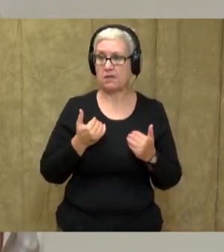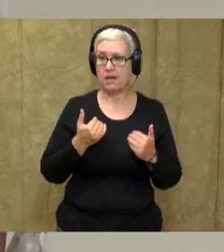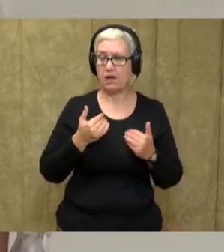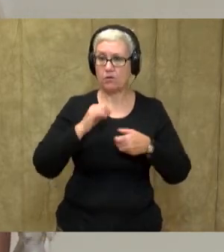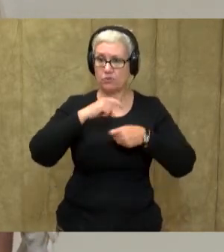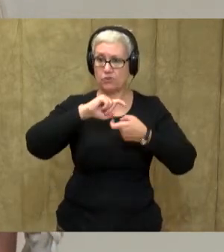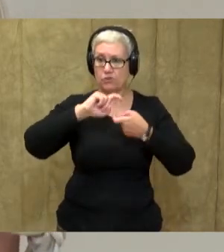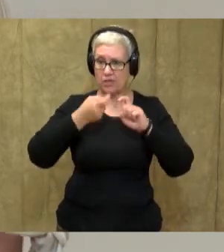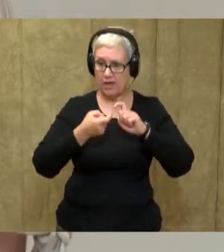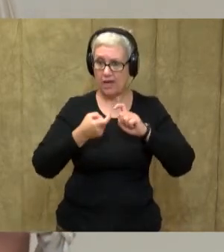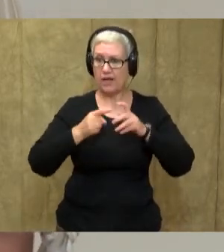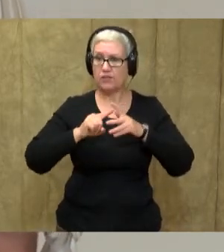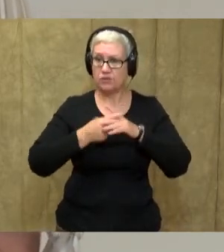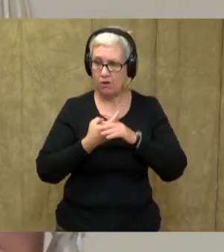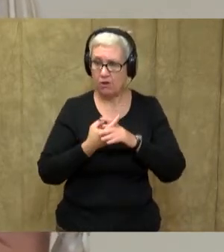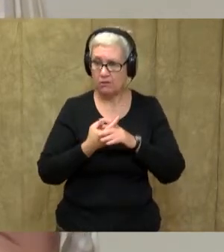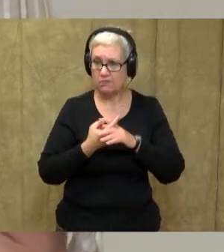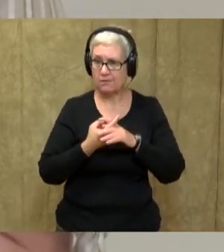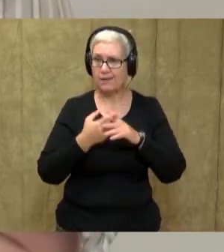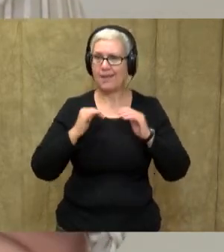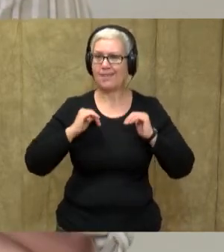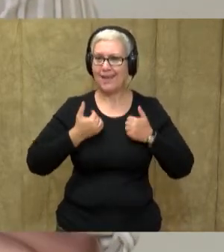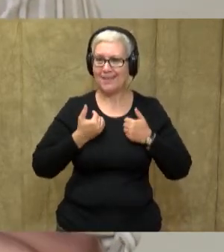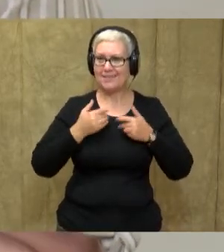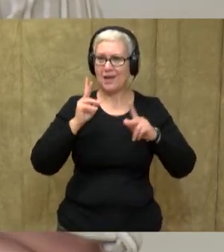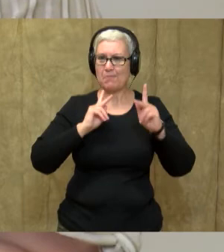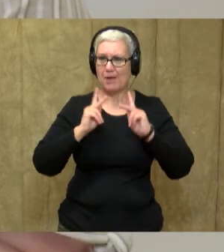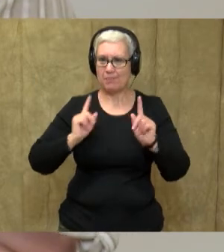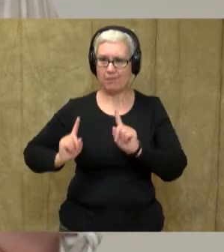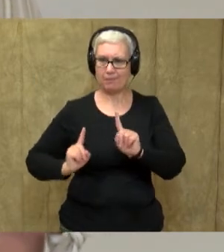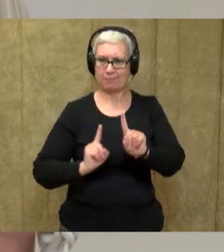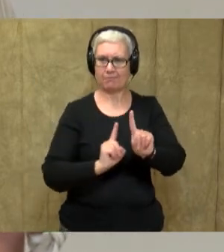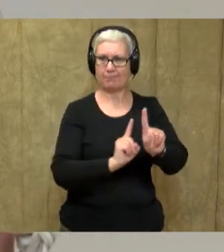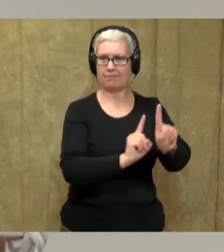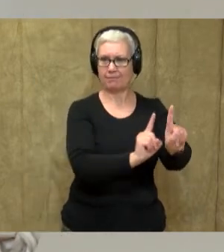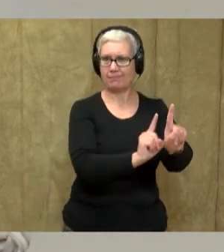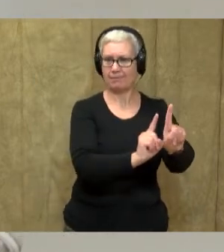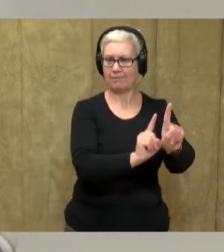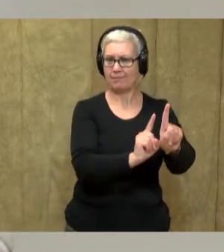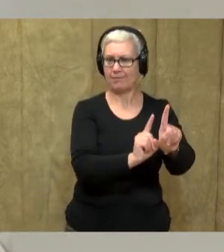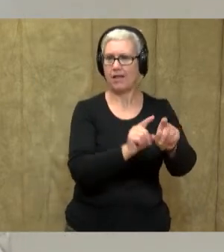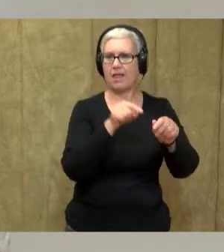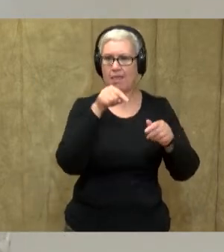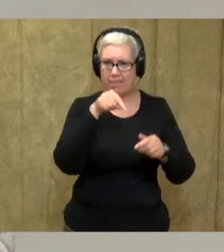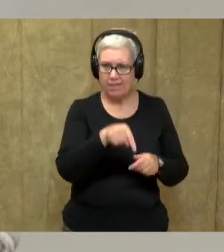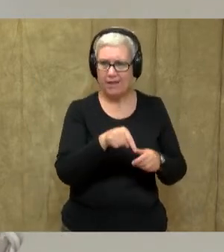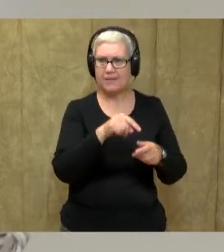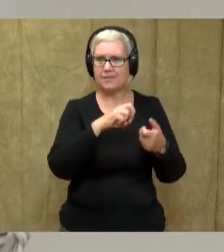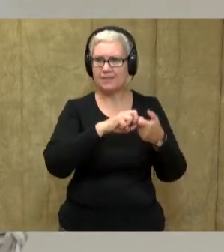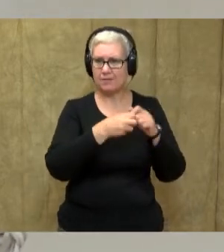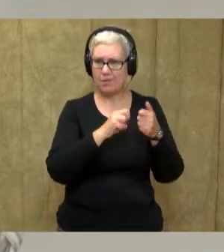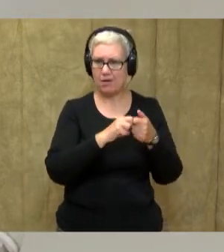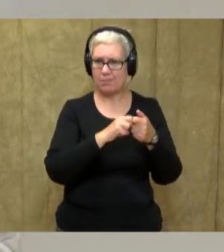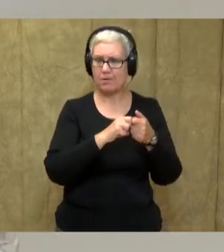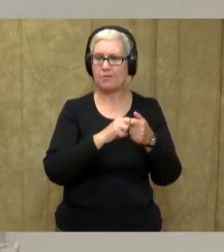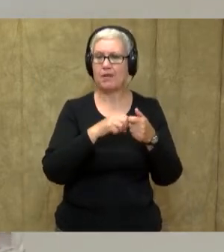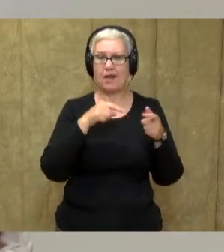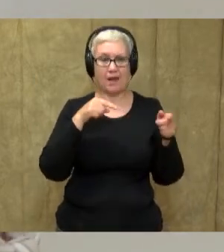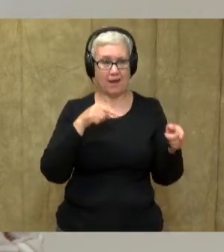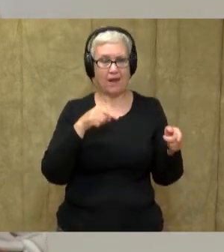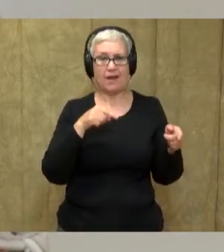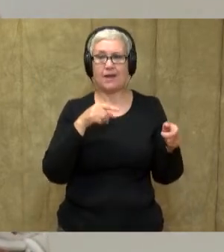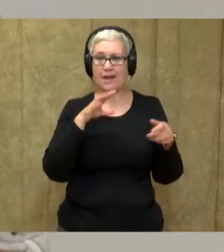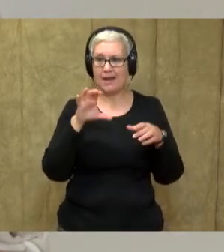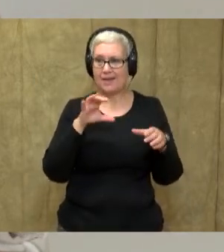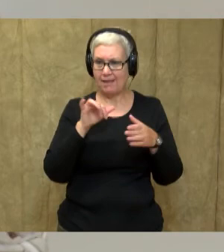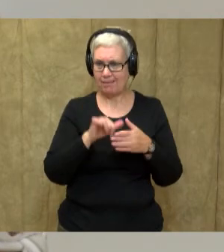how people get people to follow them, is to show them, guys, this is a problem. And he does that pretty well. I want you to think about, where does he